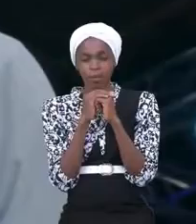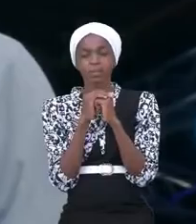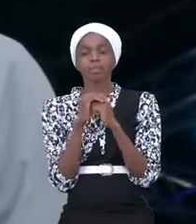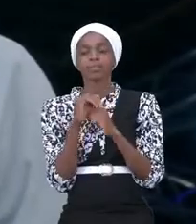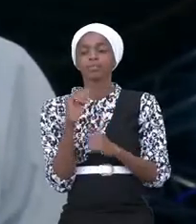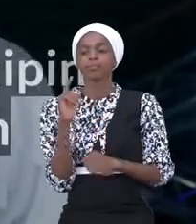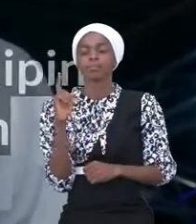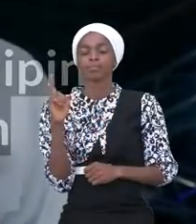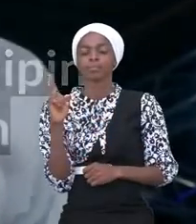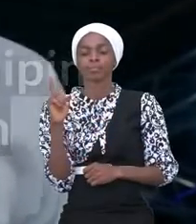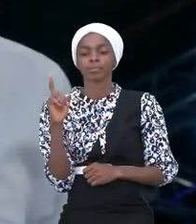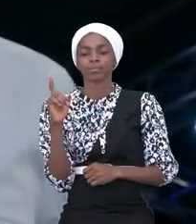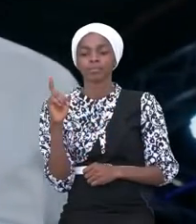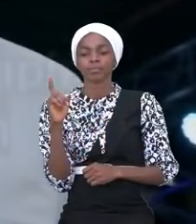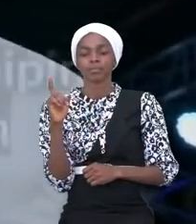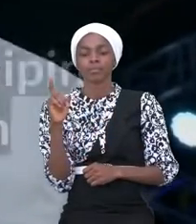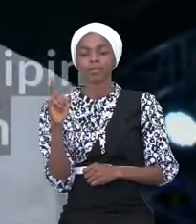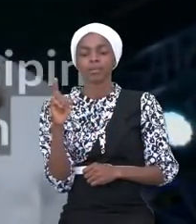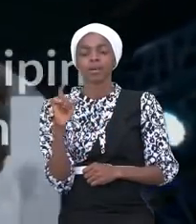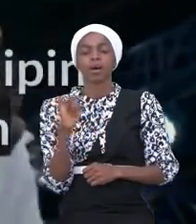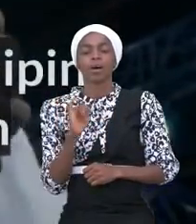worshiping